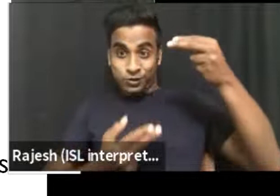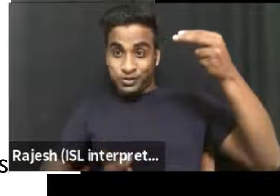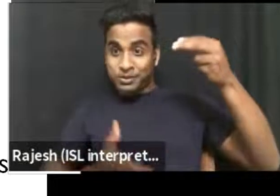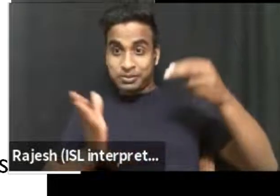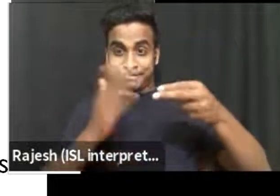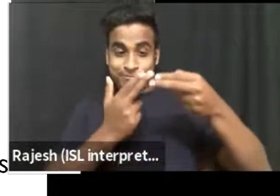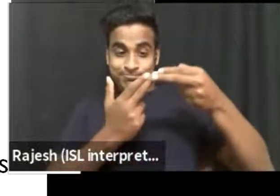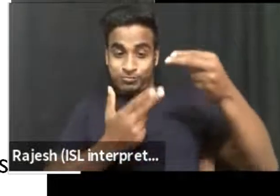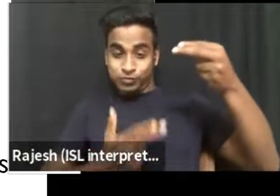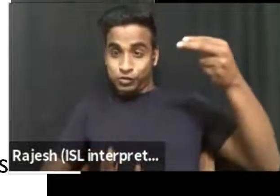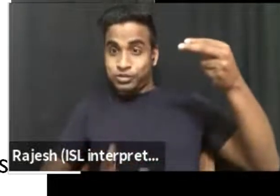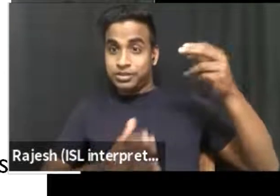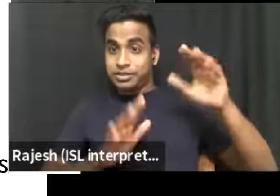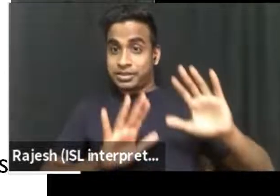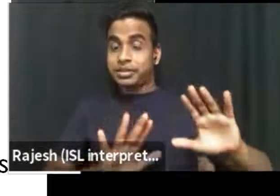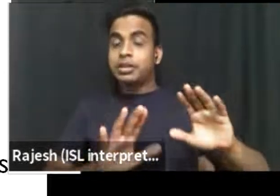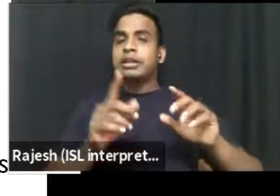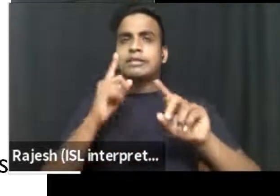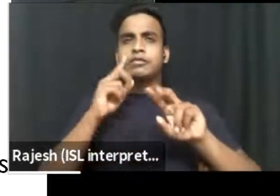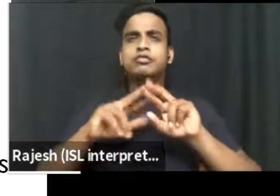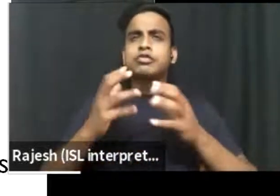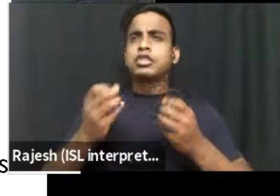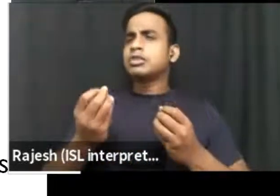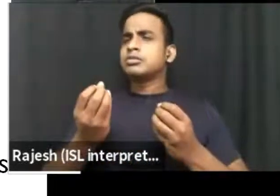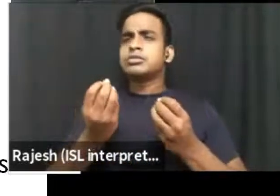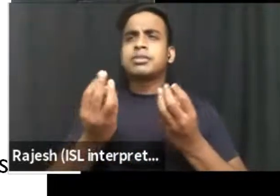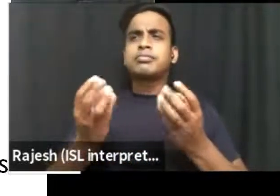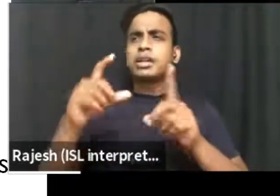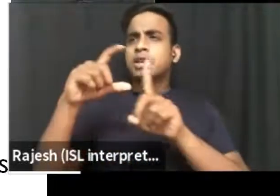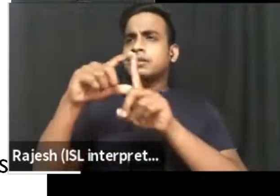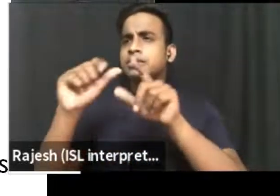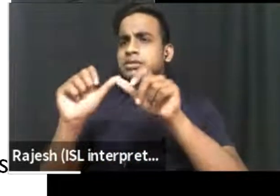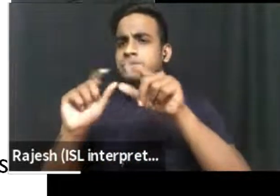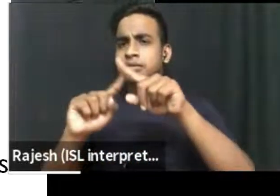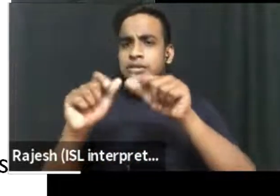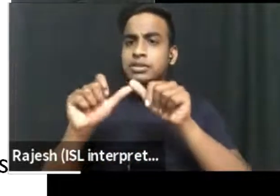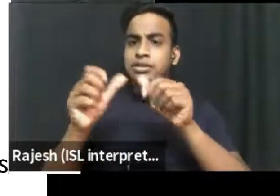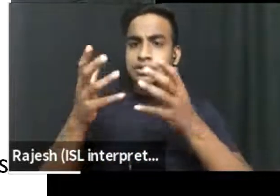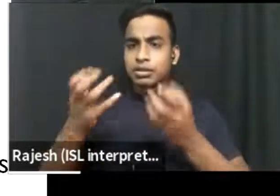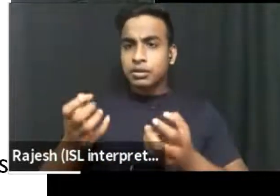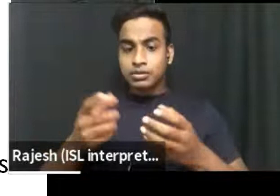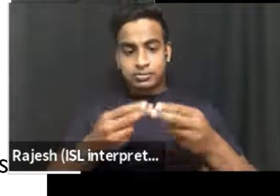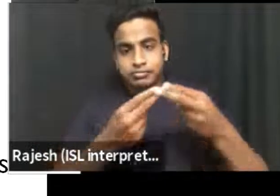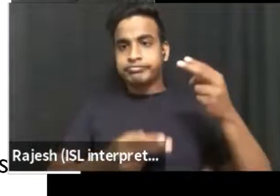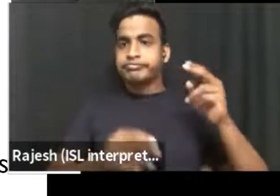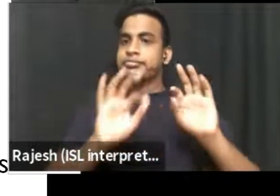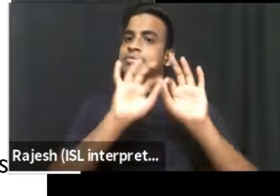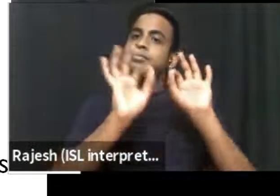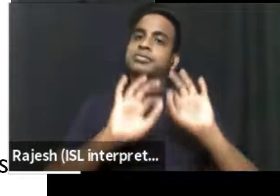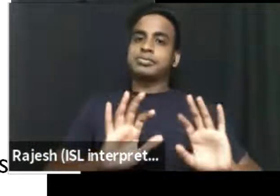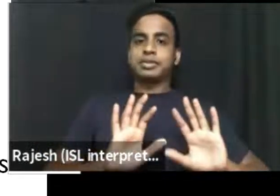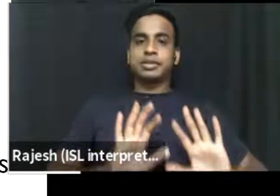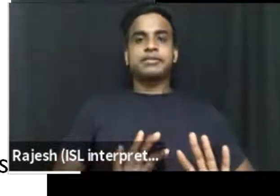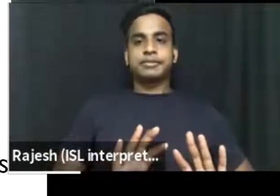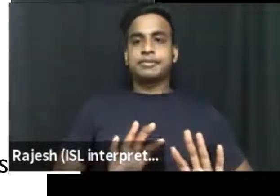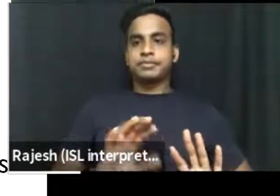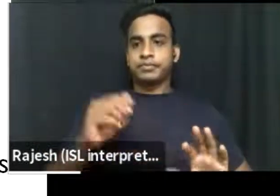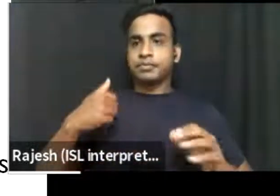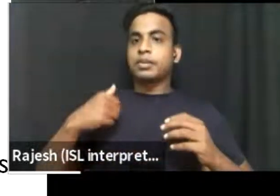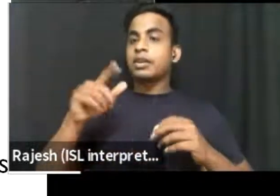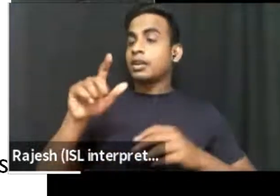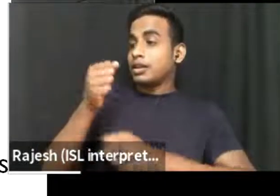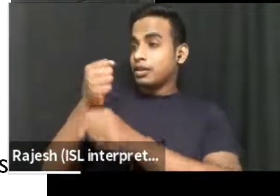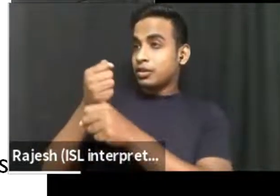looking at numbers and references, etc. The recommendations to country governments are very focused